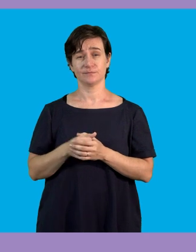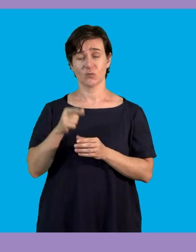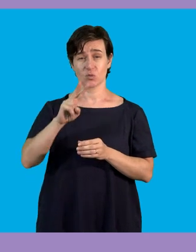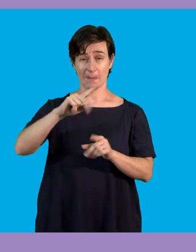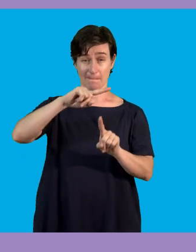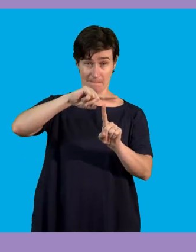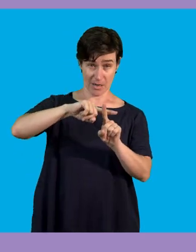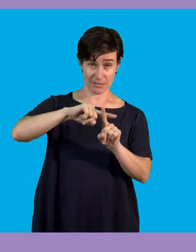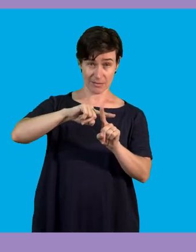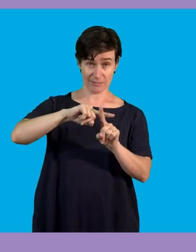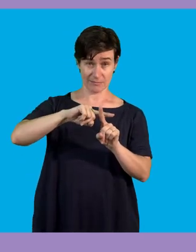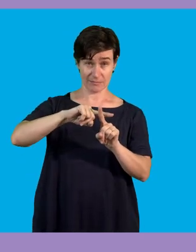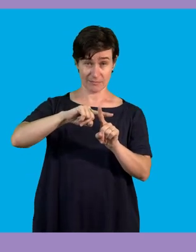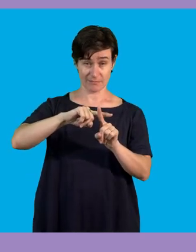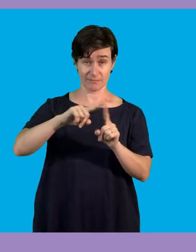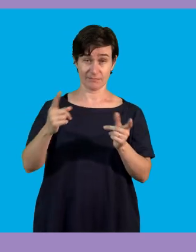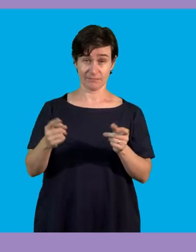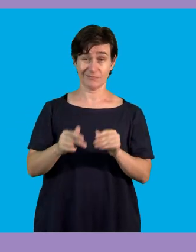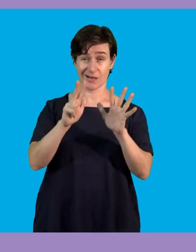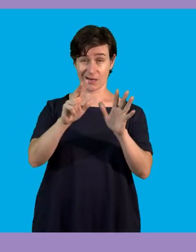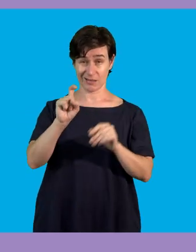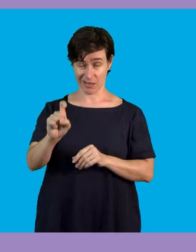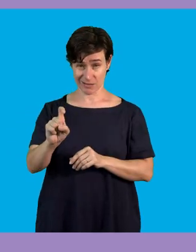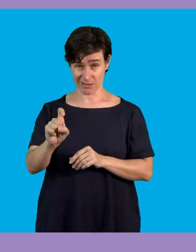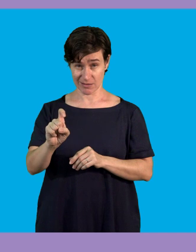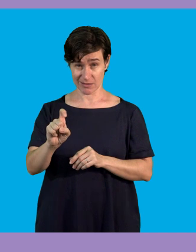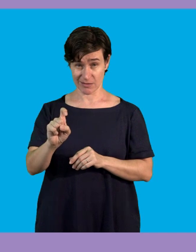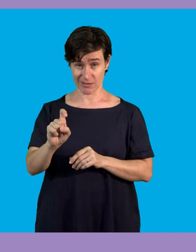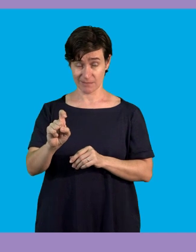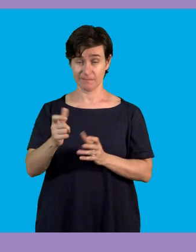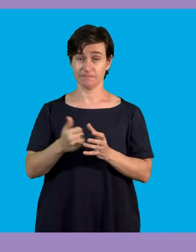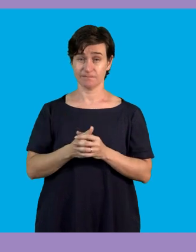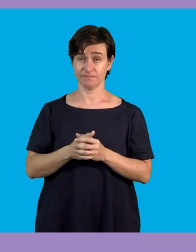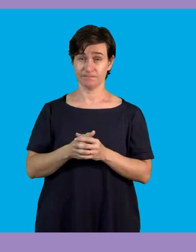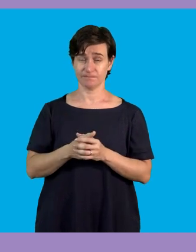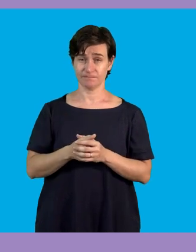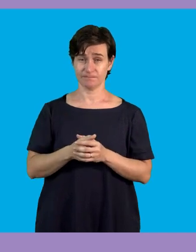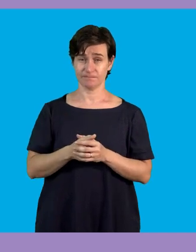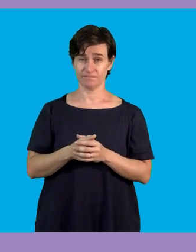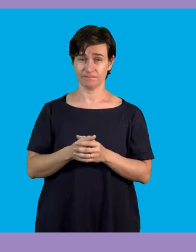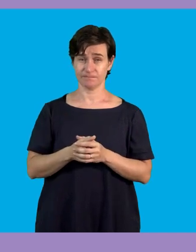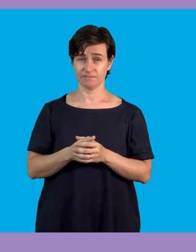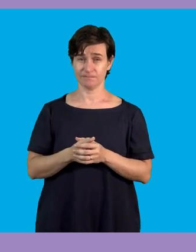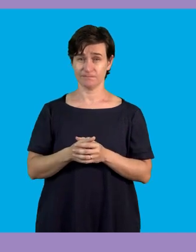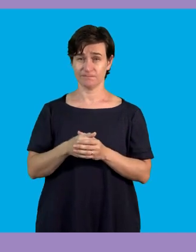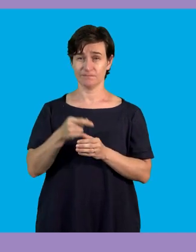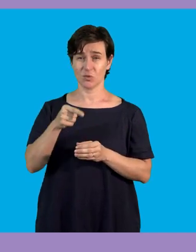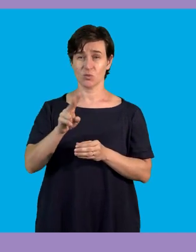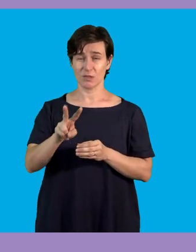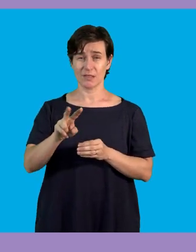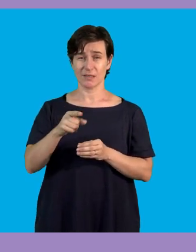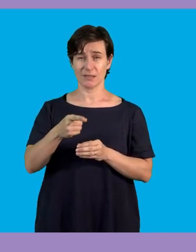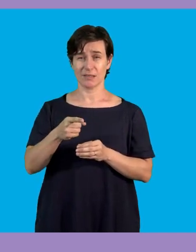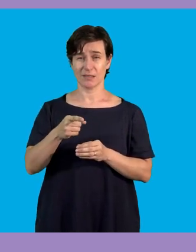that plus sign and the 8x would give us 8x. It remains as it is, and that plus